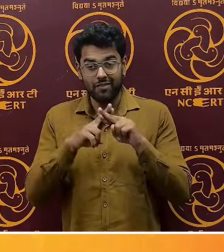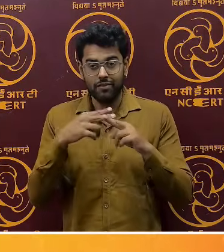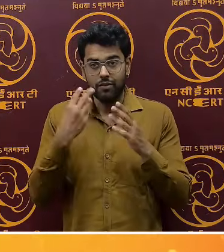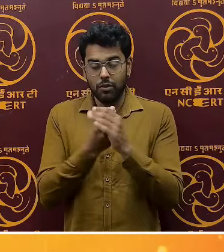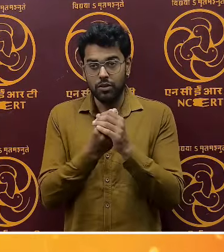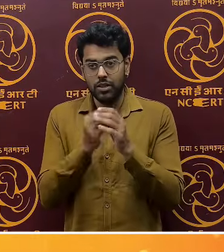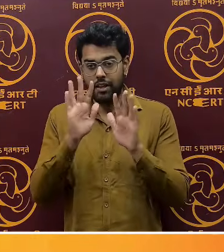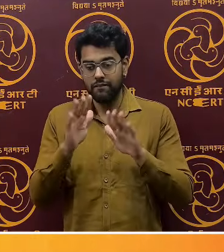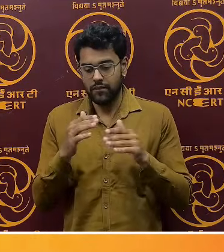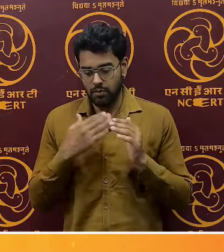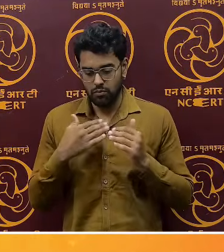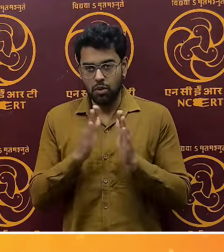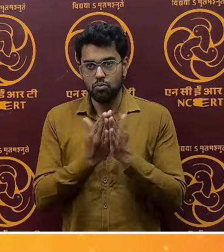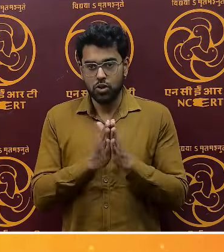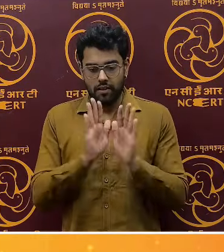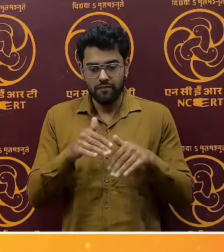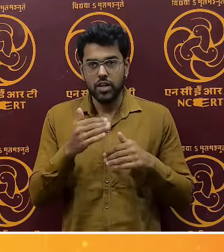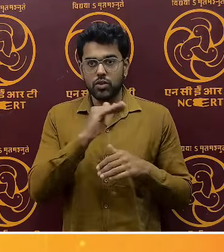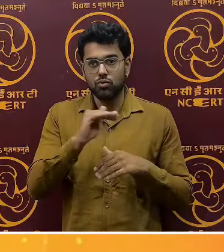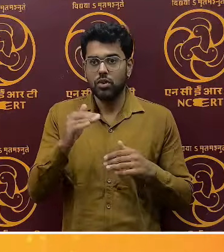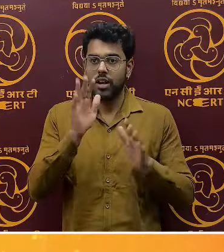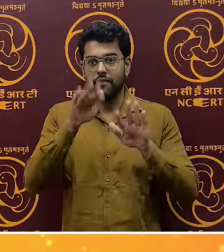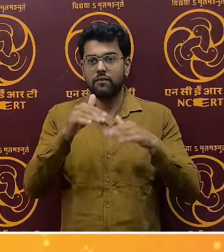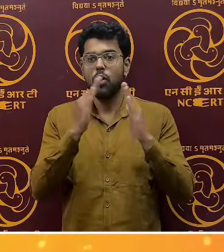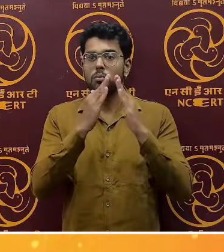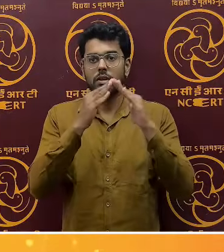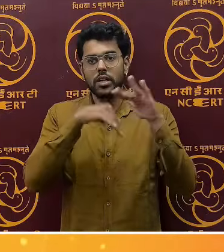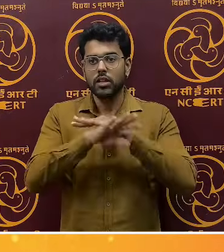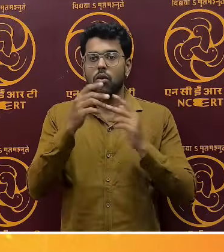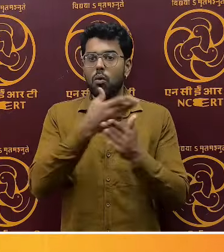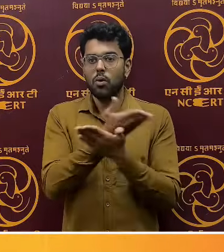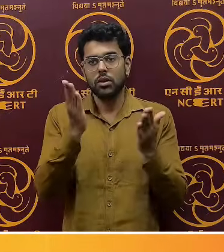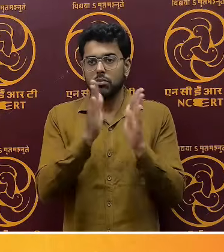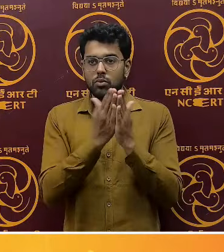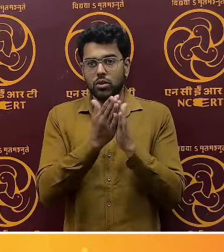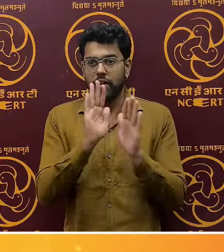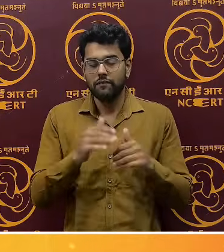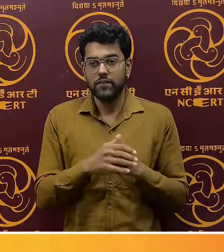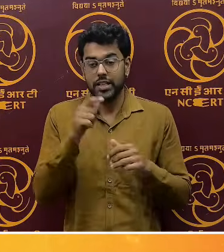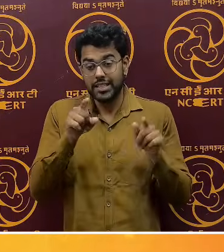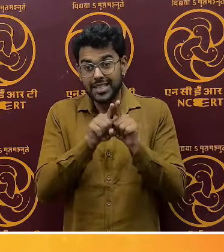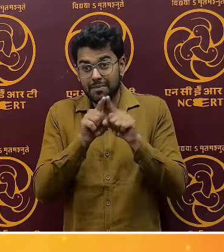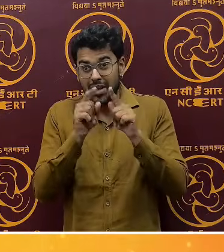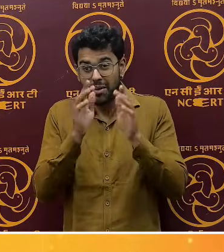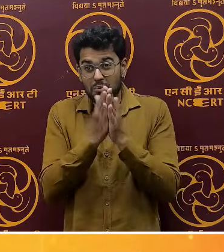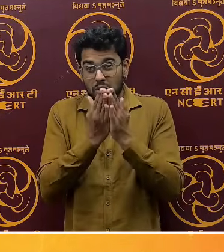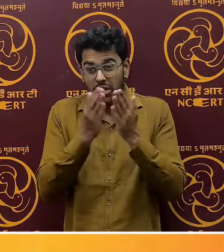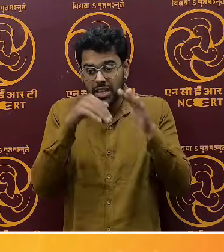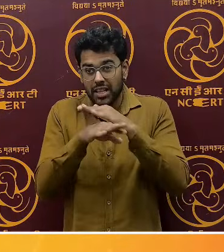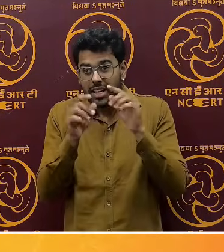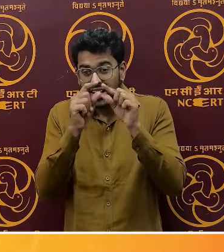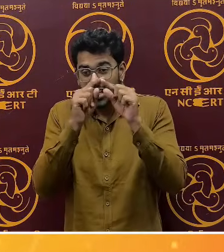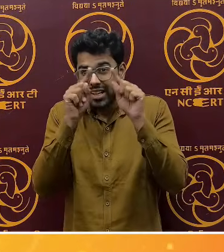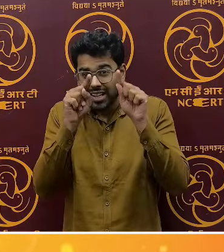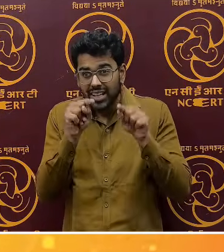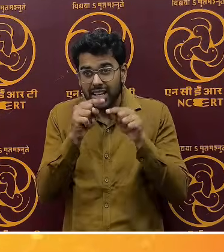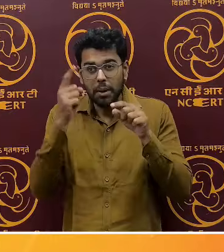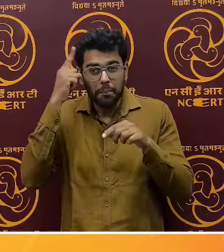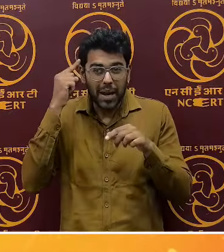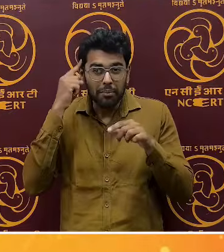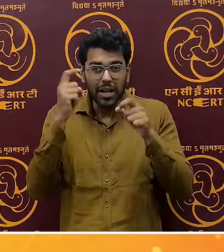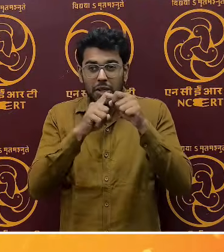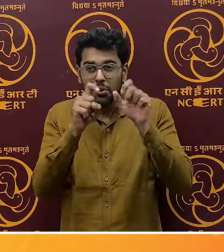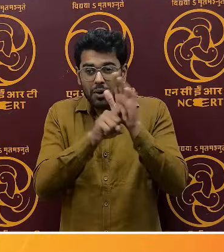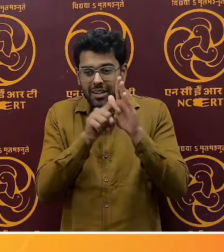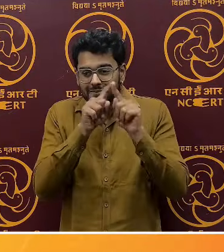physical textbook with us, students have physical textbook, they will also find this QR code on that physical textbook. They